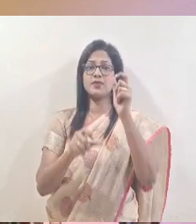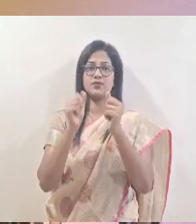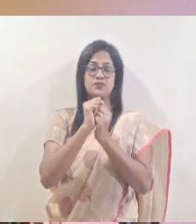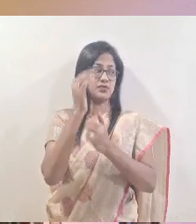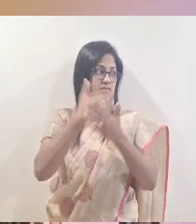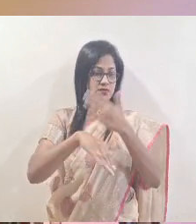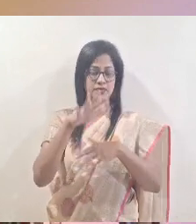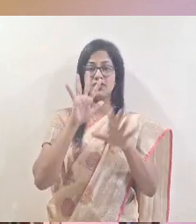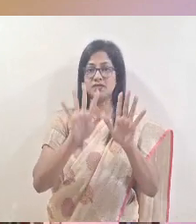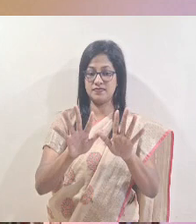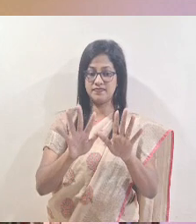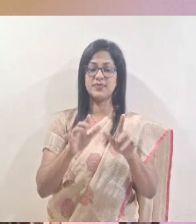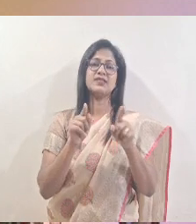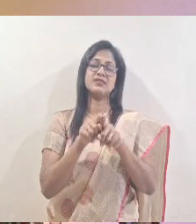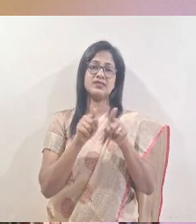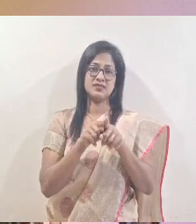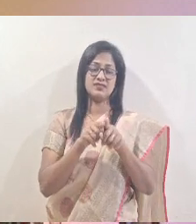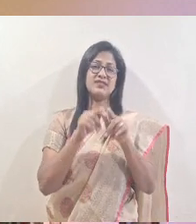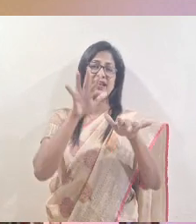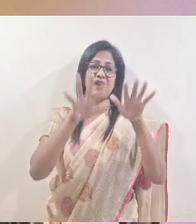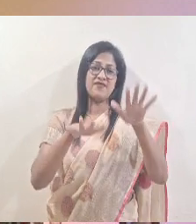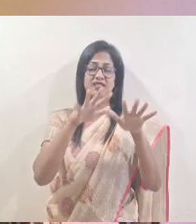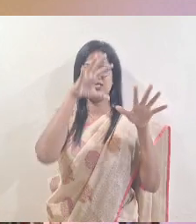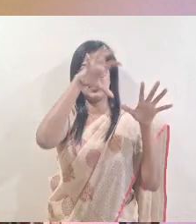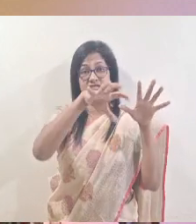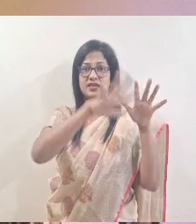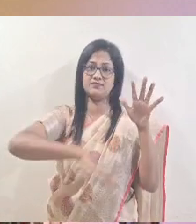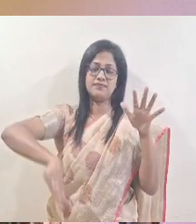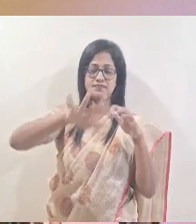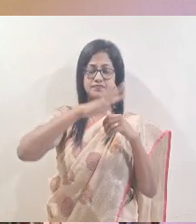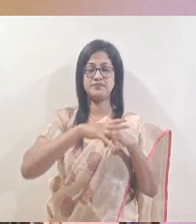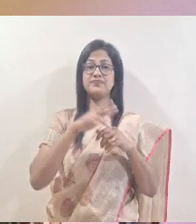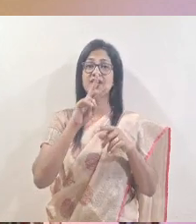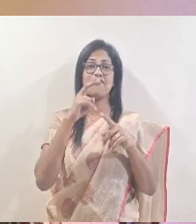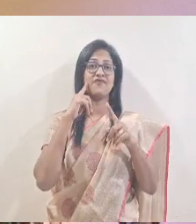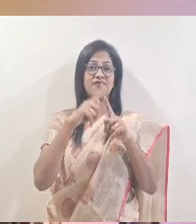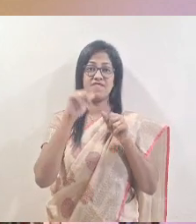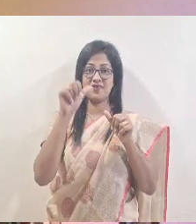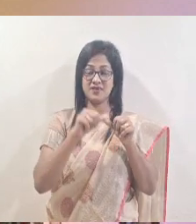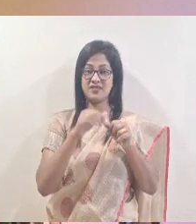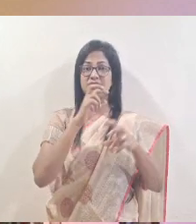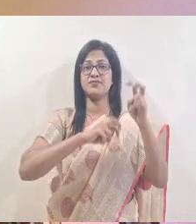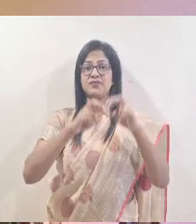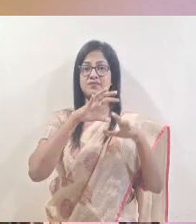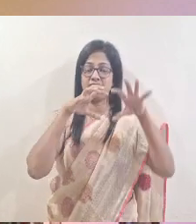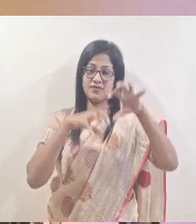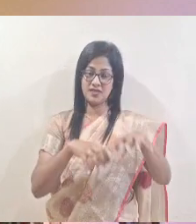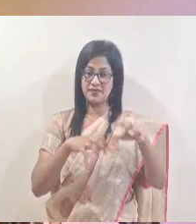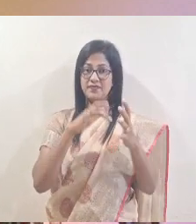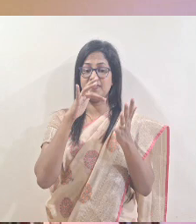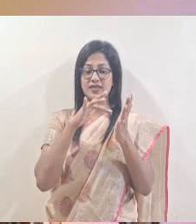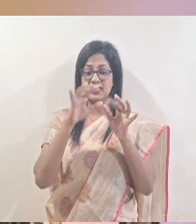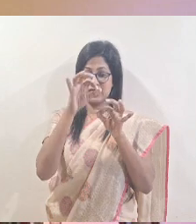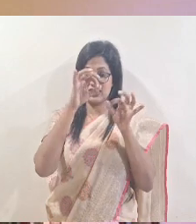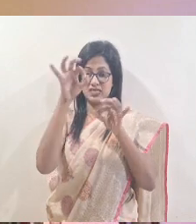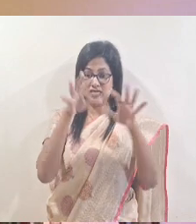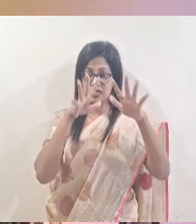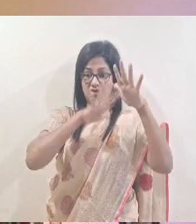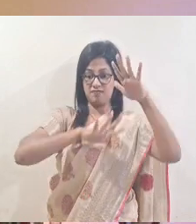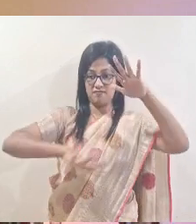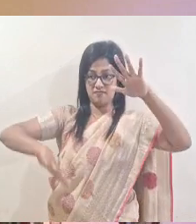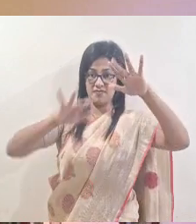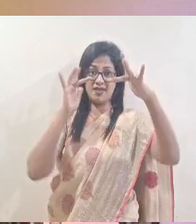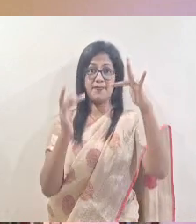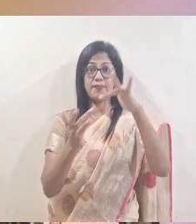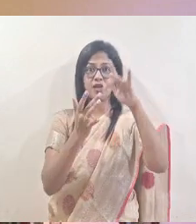with disability, similar to that of the average in the state. The Vaitala Mobility Hub, located at the central part of the city,